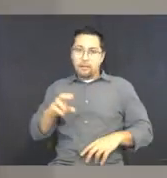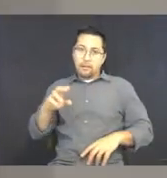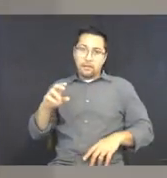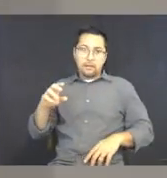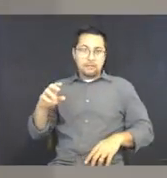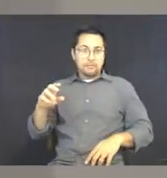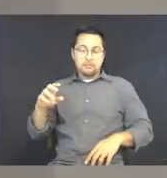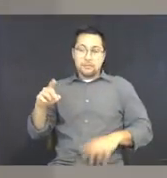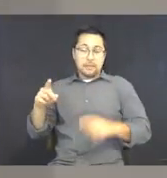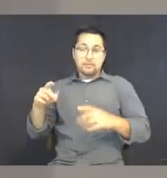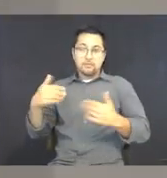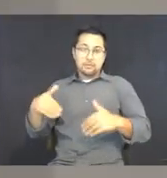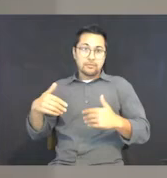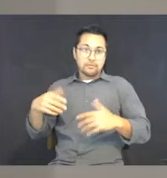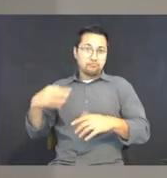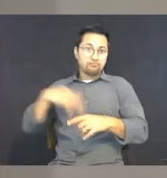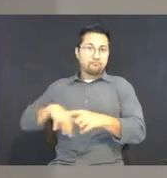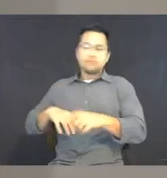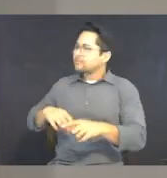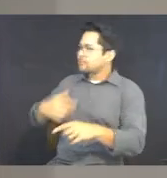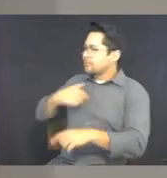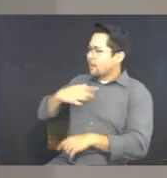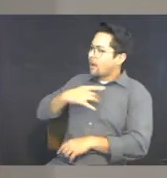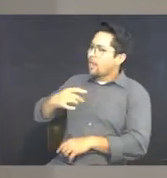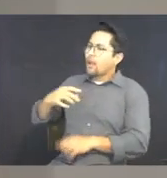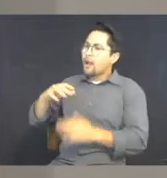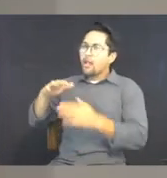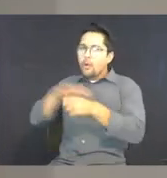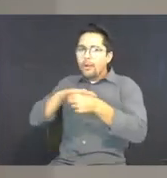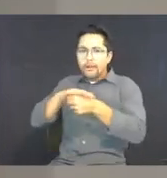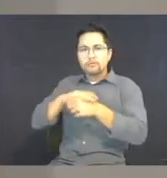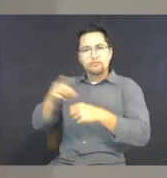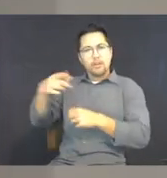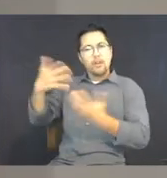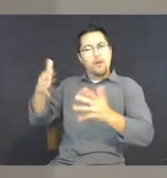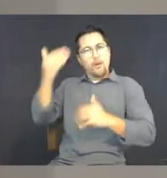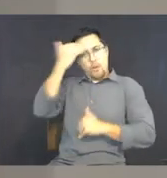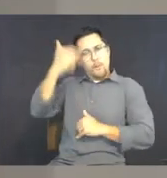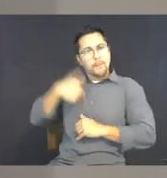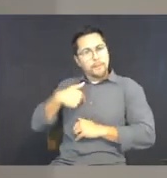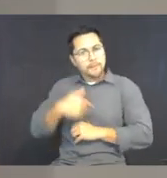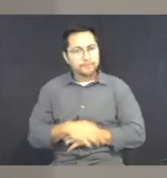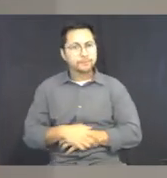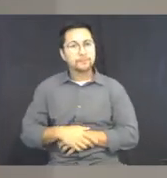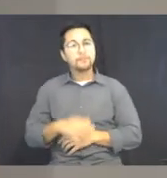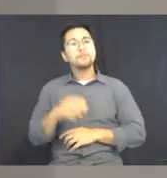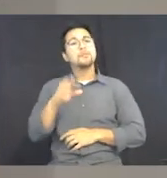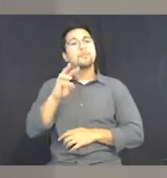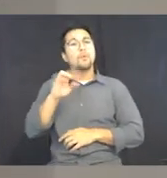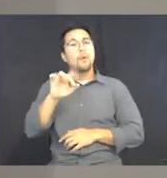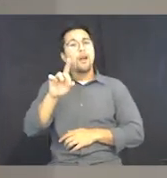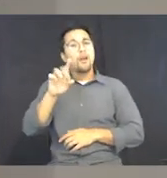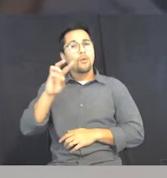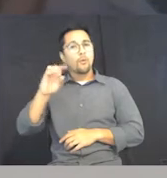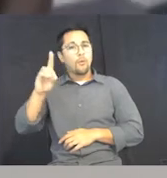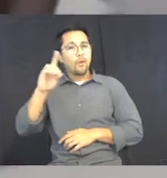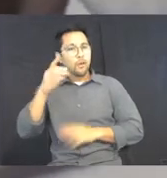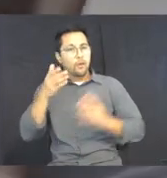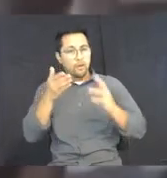process. And during that process, Steve had indicated that he wanted to move out of the